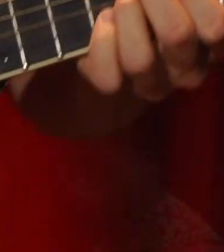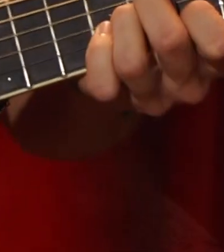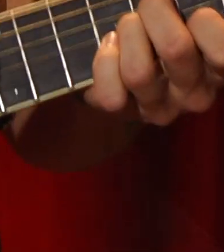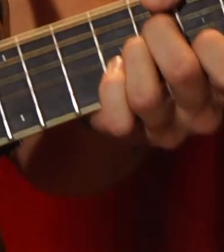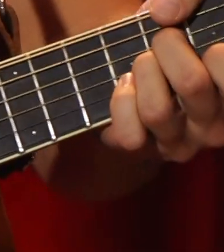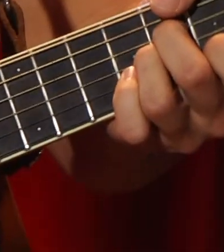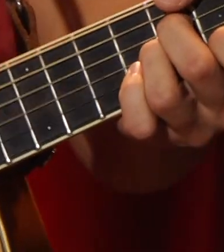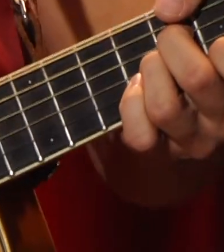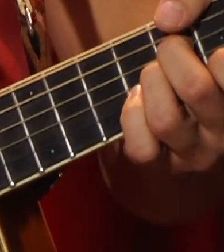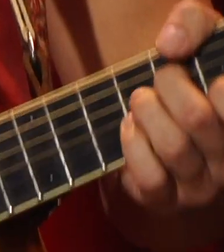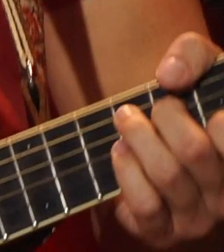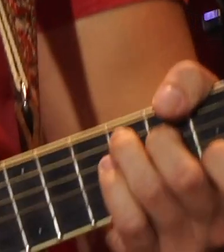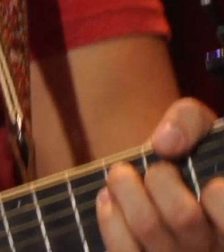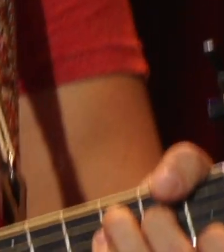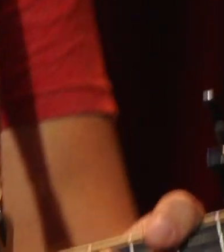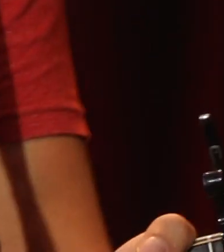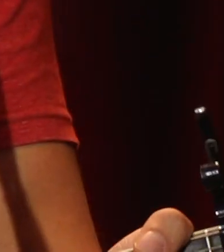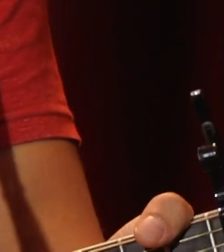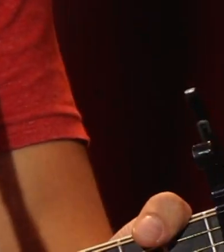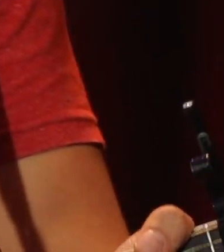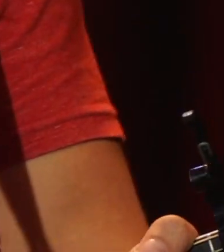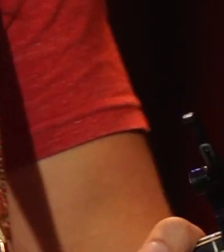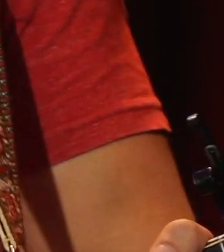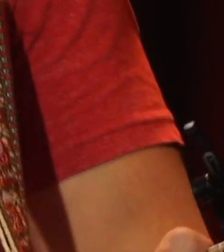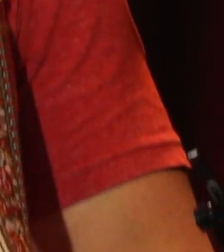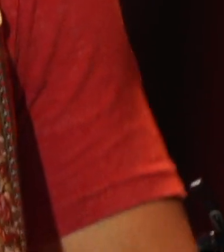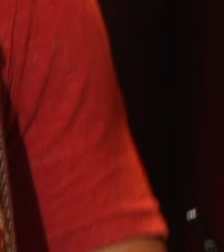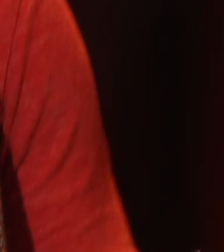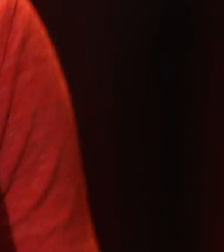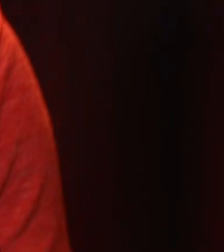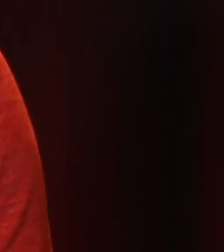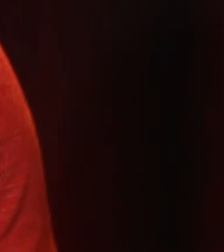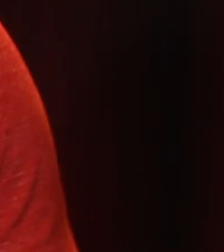missing out? You never learned to put it down.